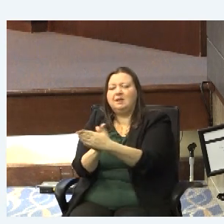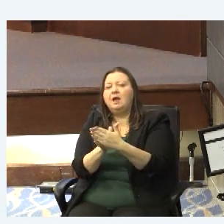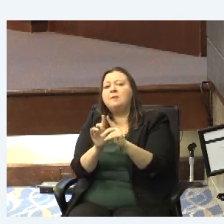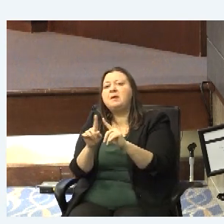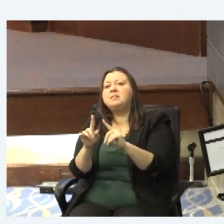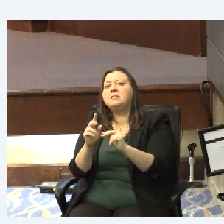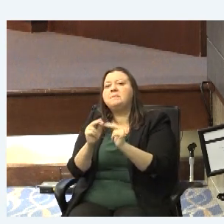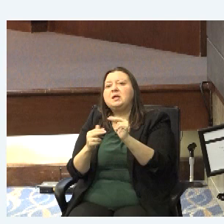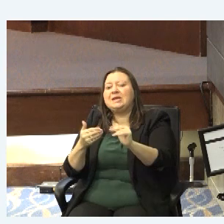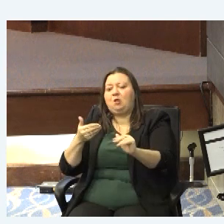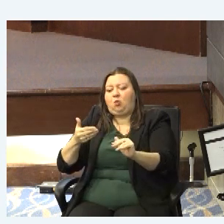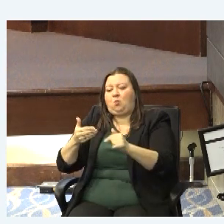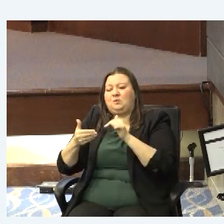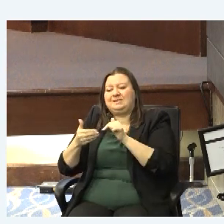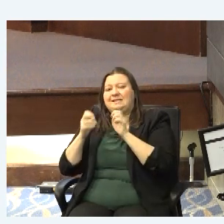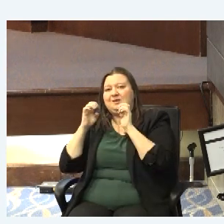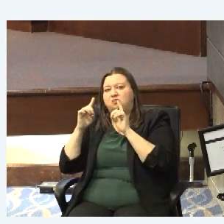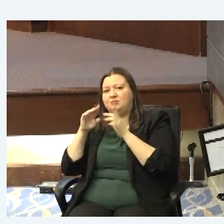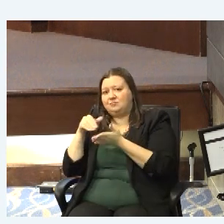the education center,